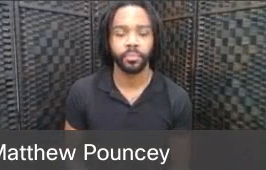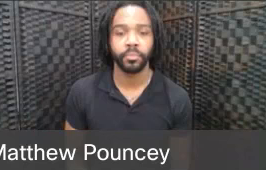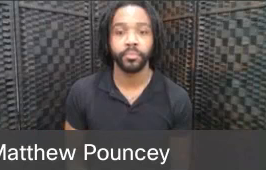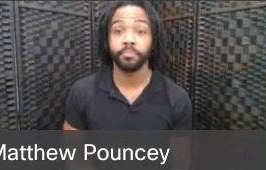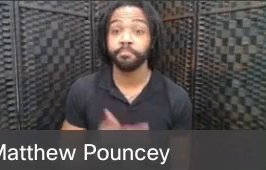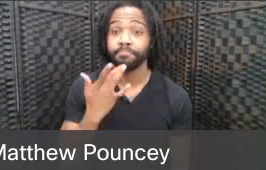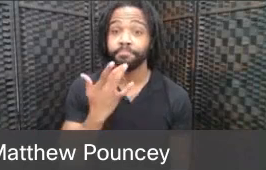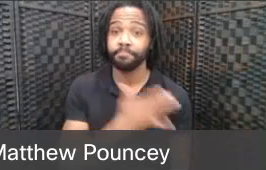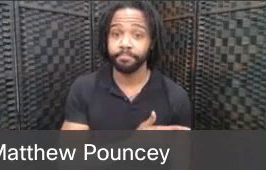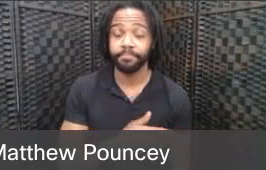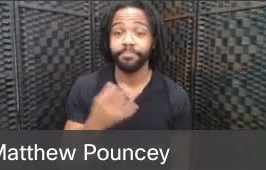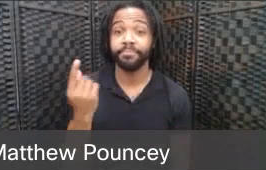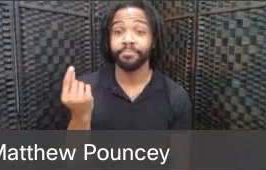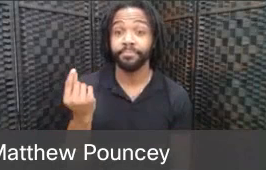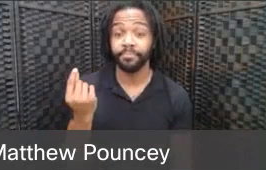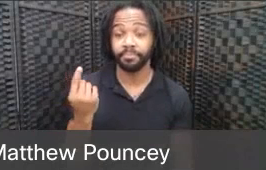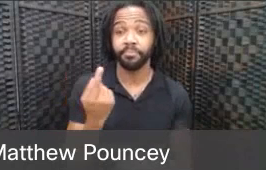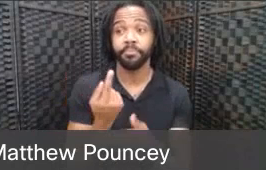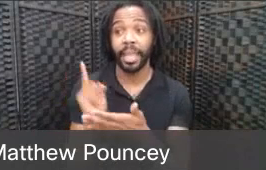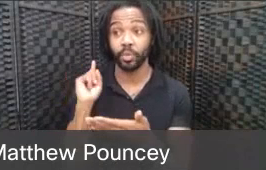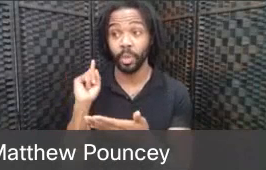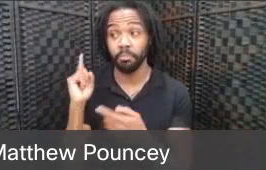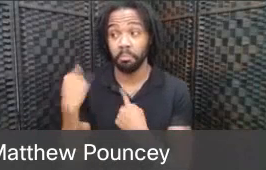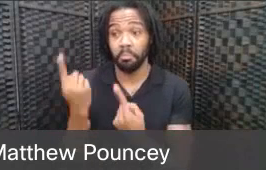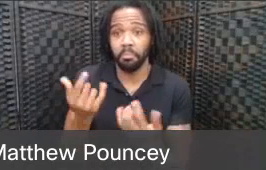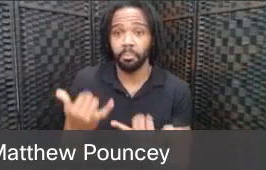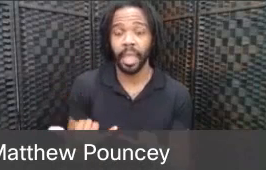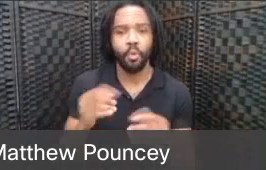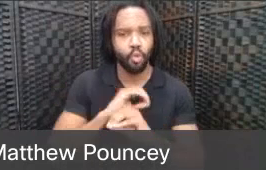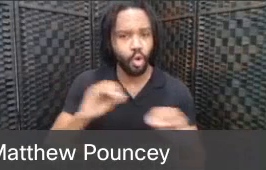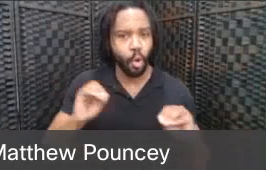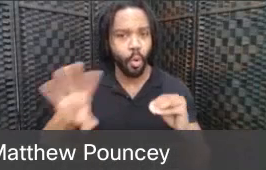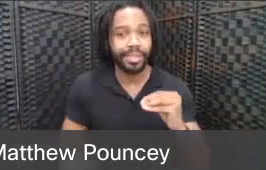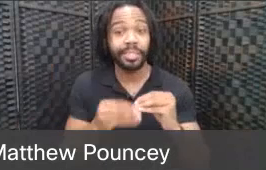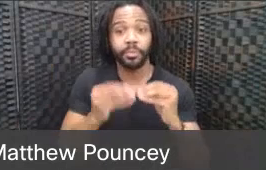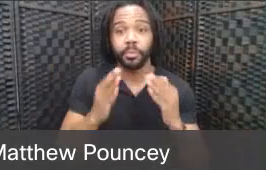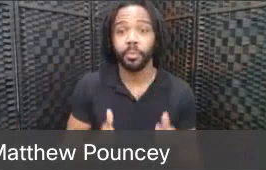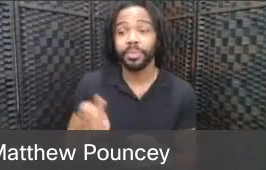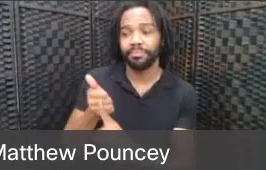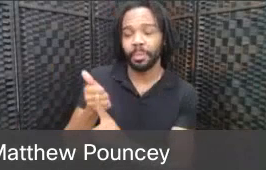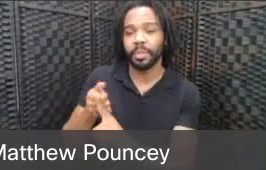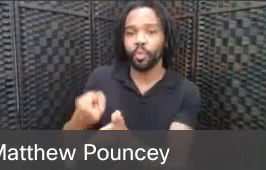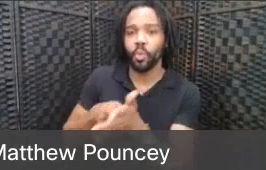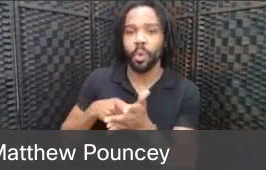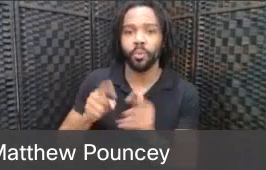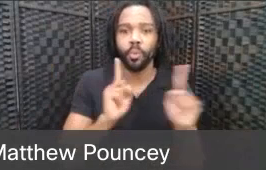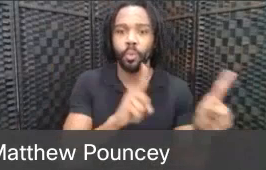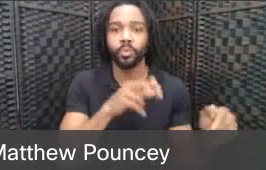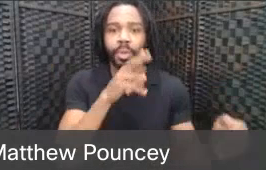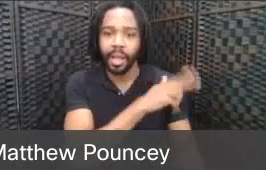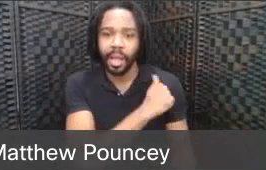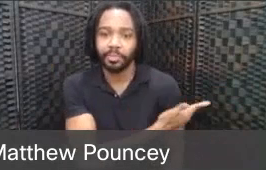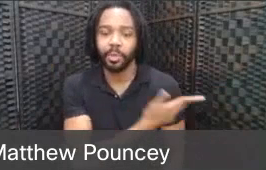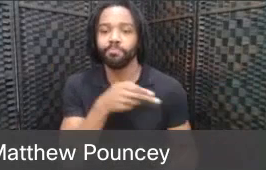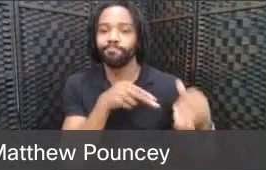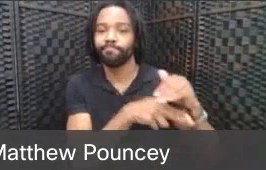Fortunately, we have had since last week no additional people who have required inpatient treatment for